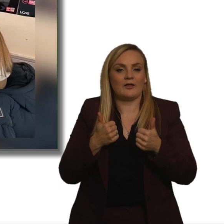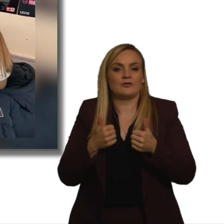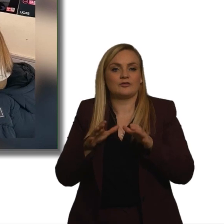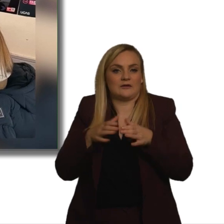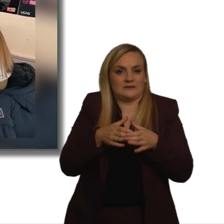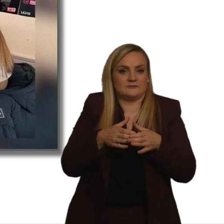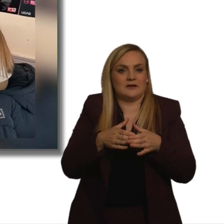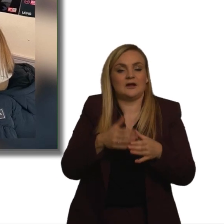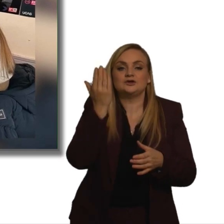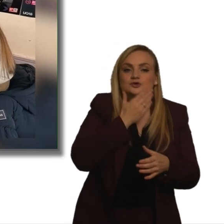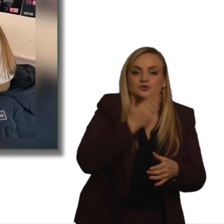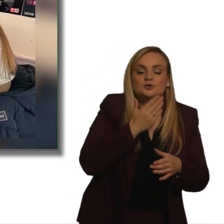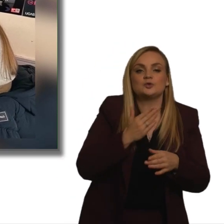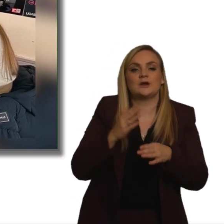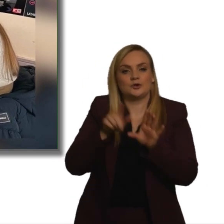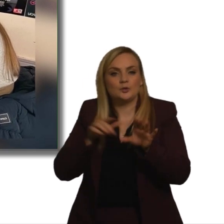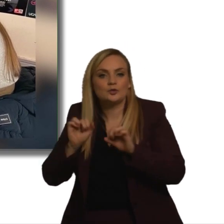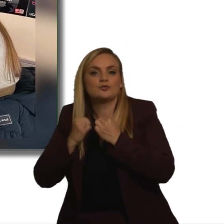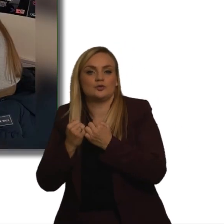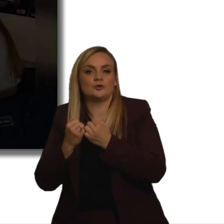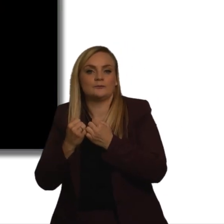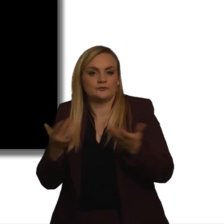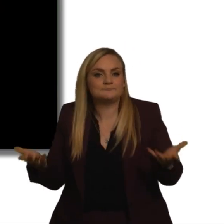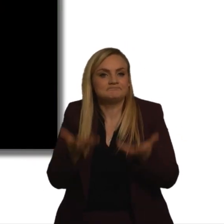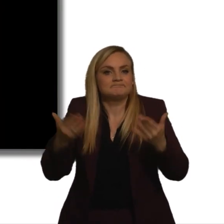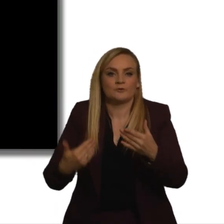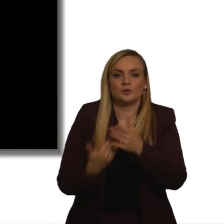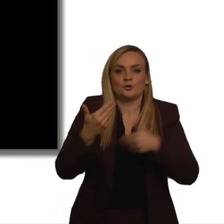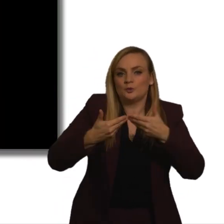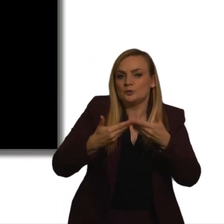in Scunthorpe to support the opening of the new store.